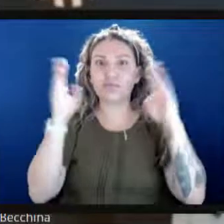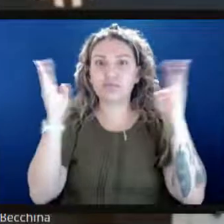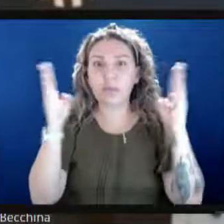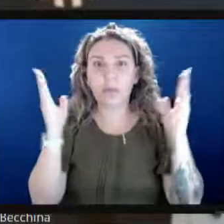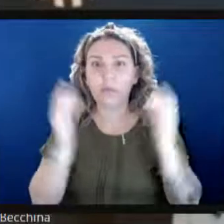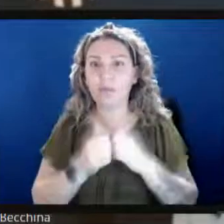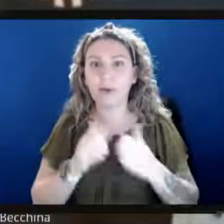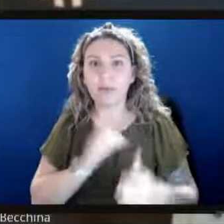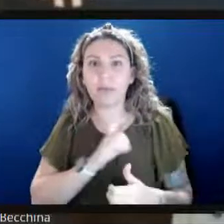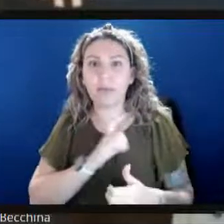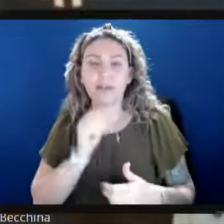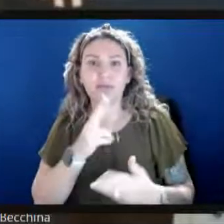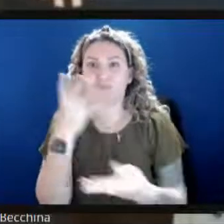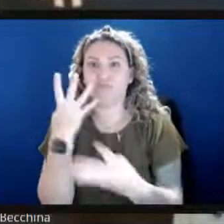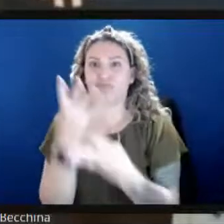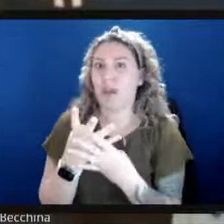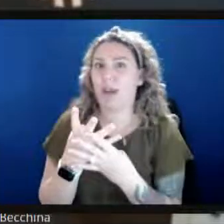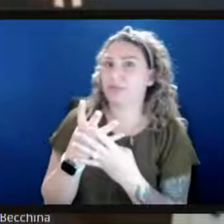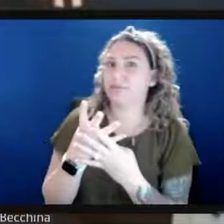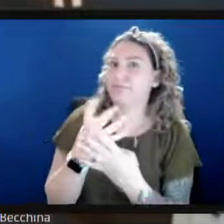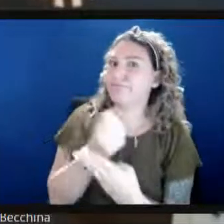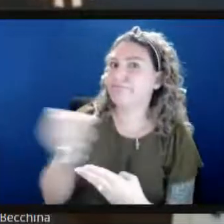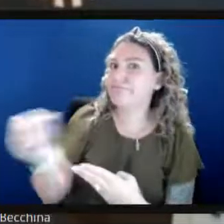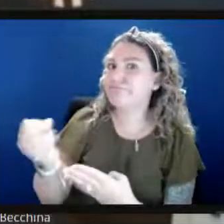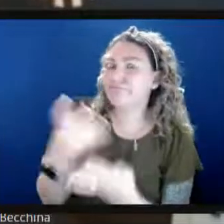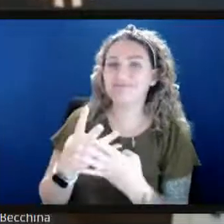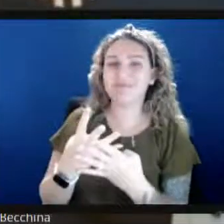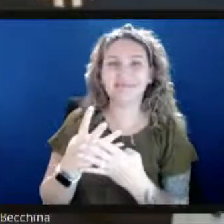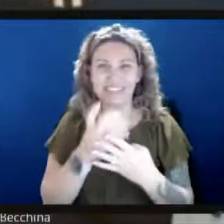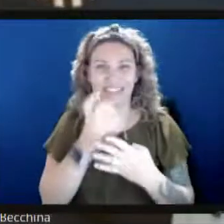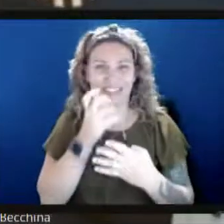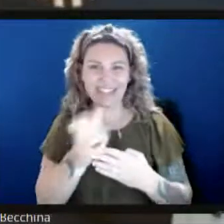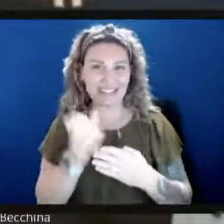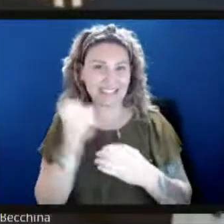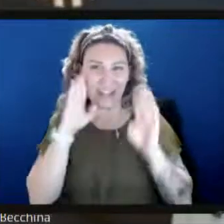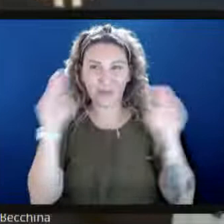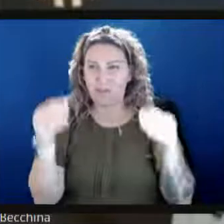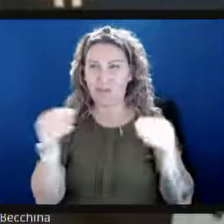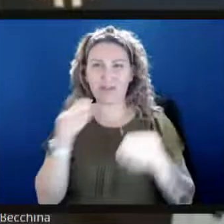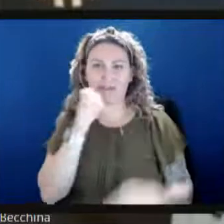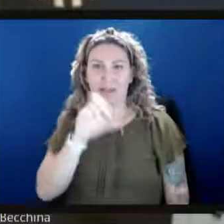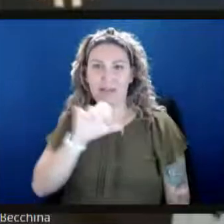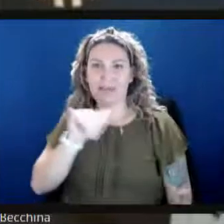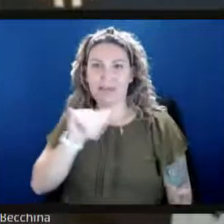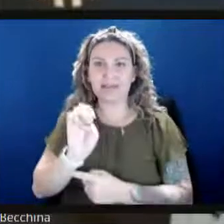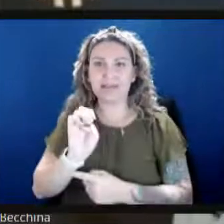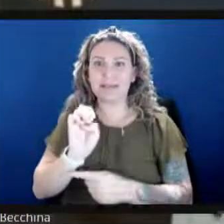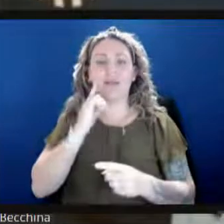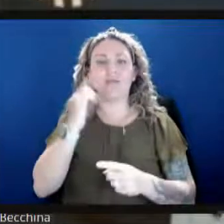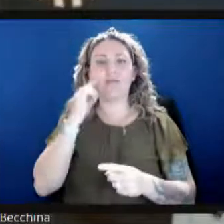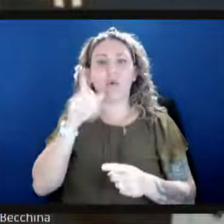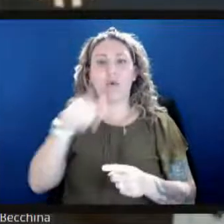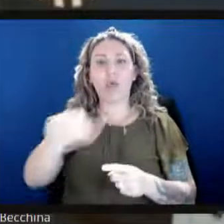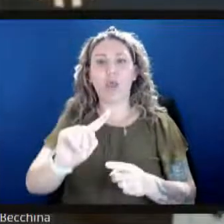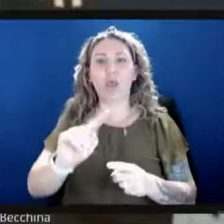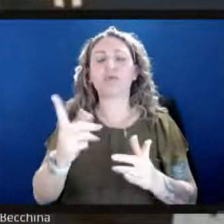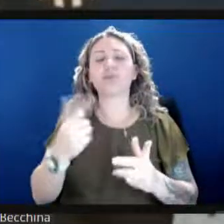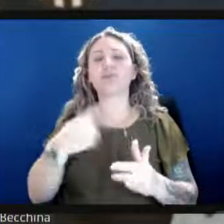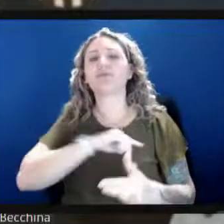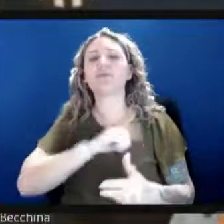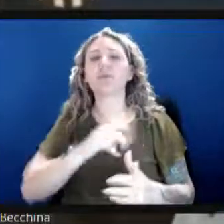getting a prison sentence or something like that, that's really not the style that our drug investigators are taking with these. We would much rather